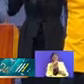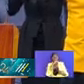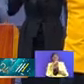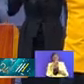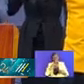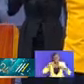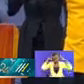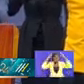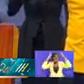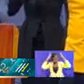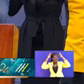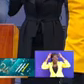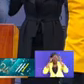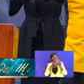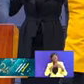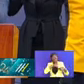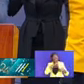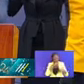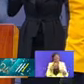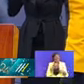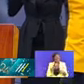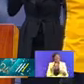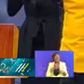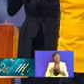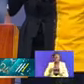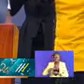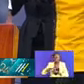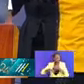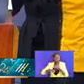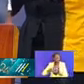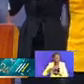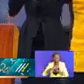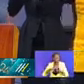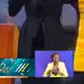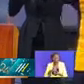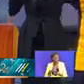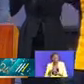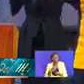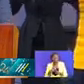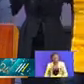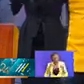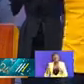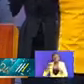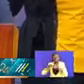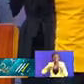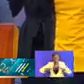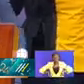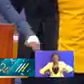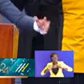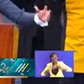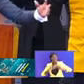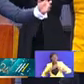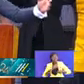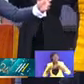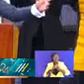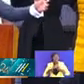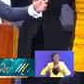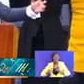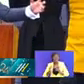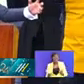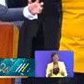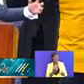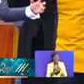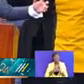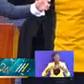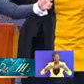a demonic Interruption and assignment to intercept what you are doing in our land today we gather as